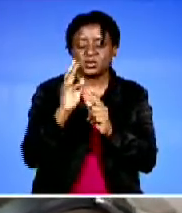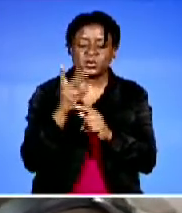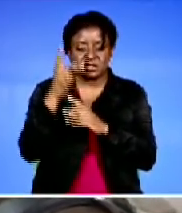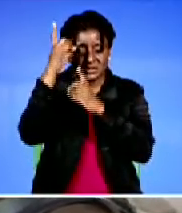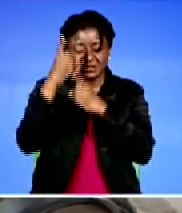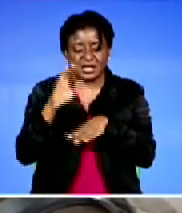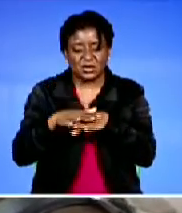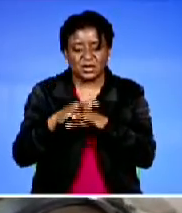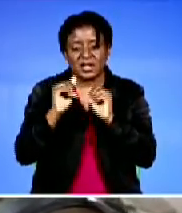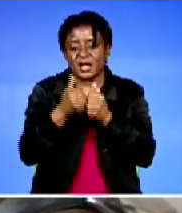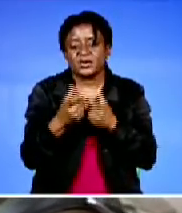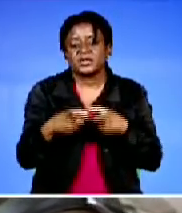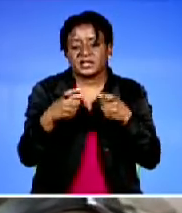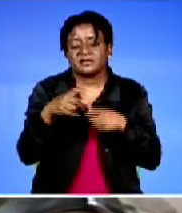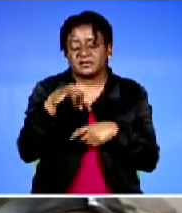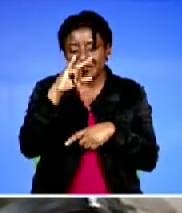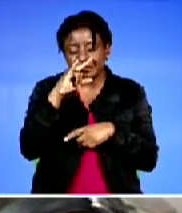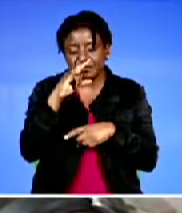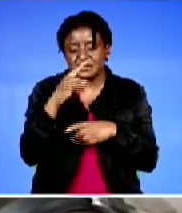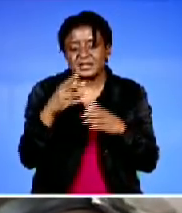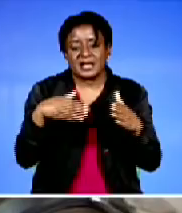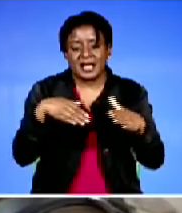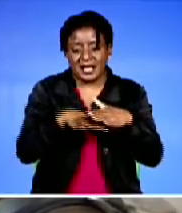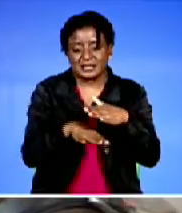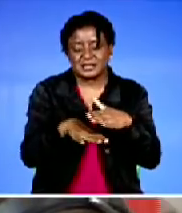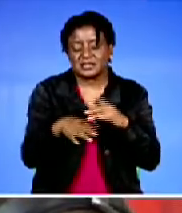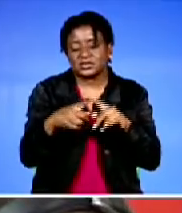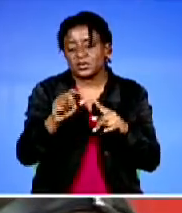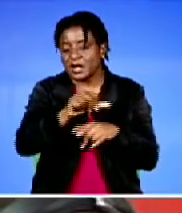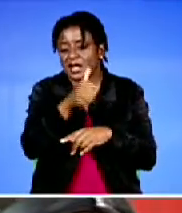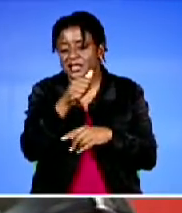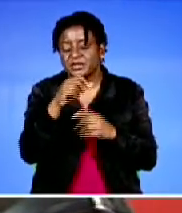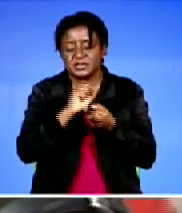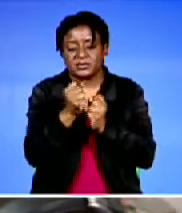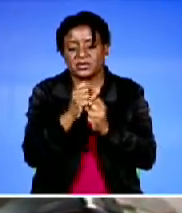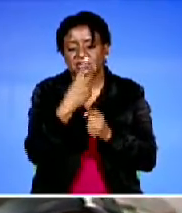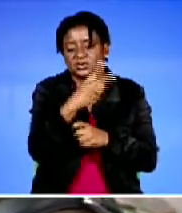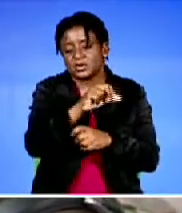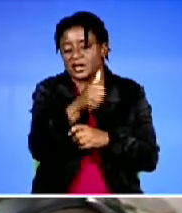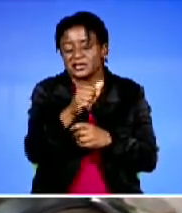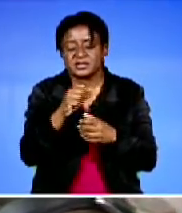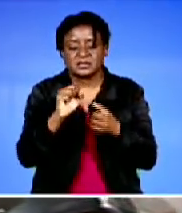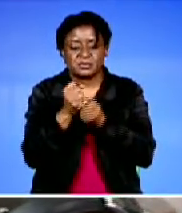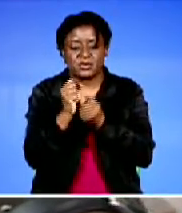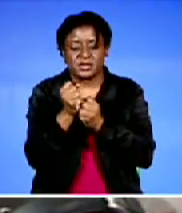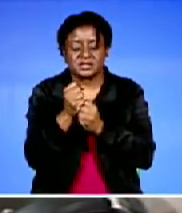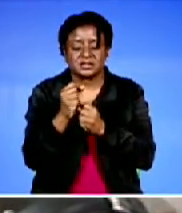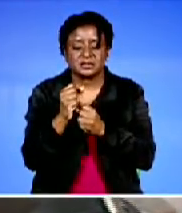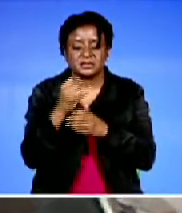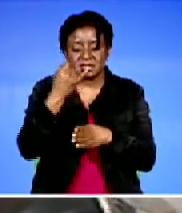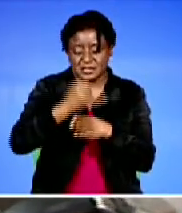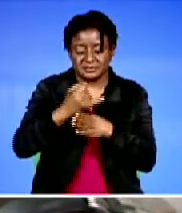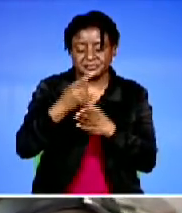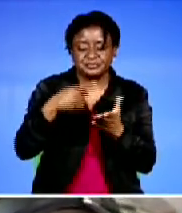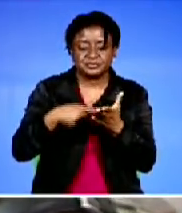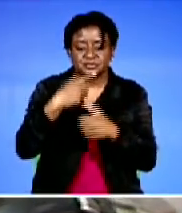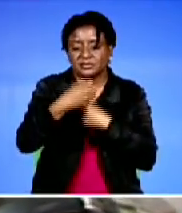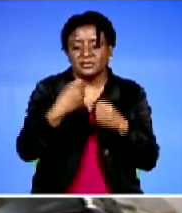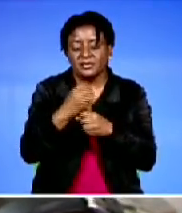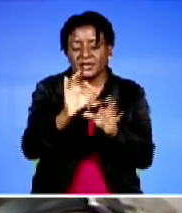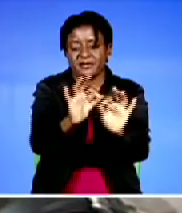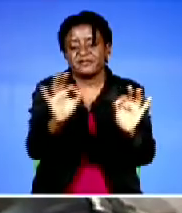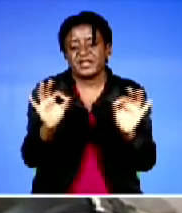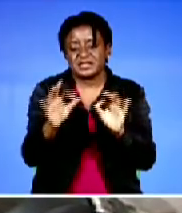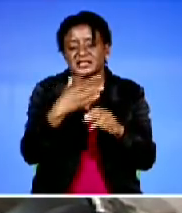at how we can give kids great access to other sports. And so two of the sports that we identified for this year are two sports in fencing and